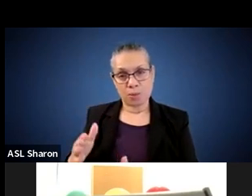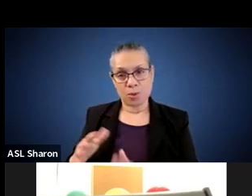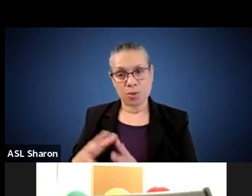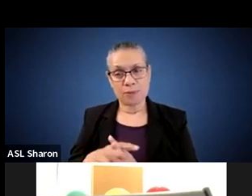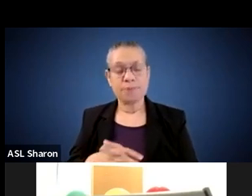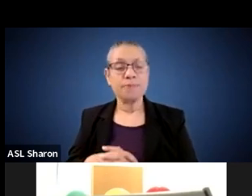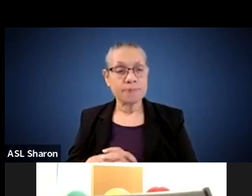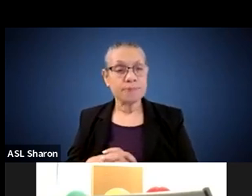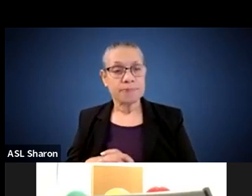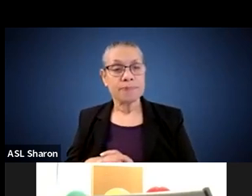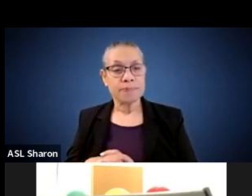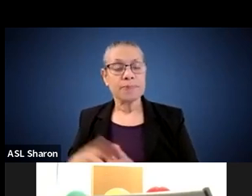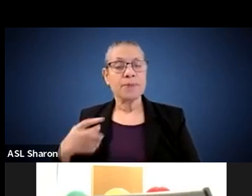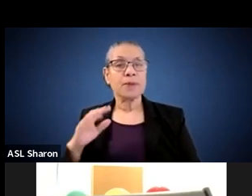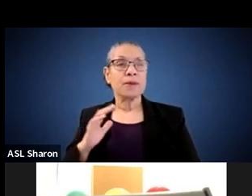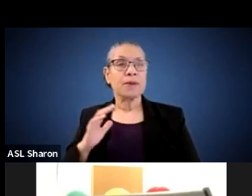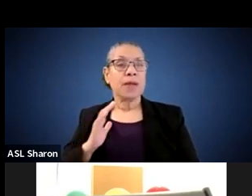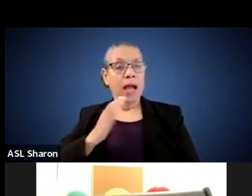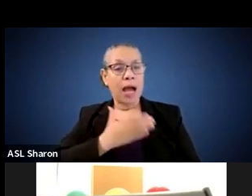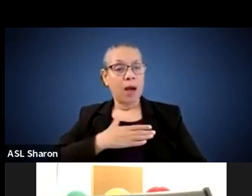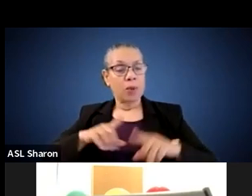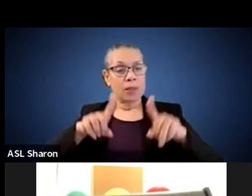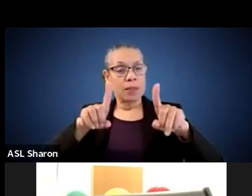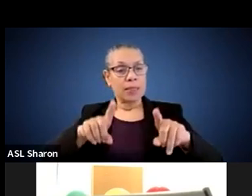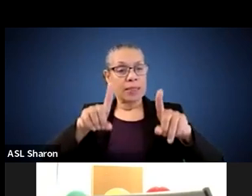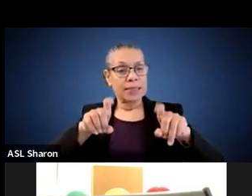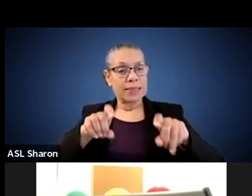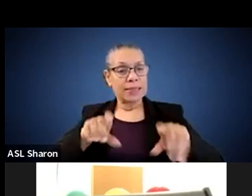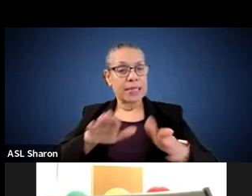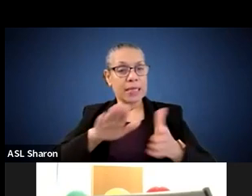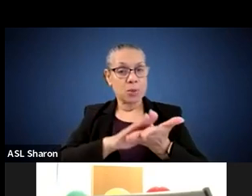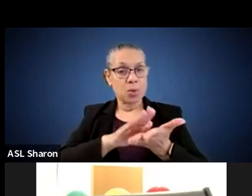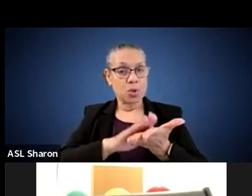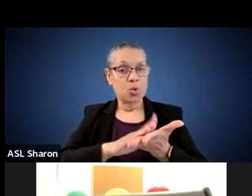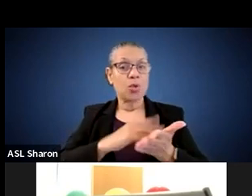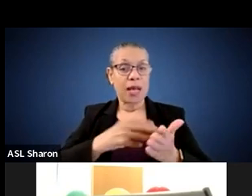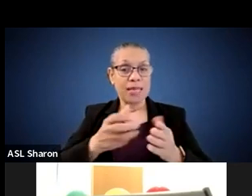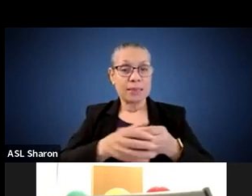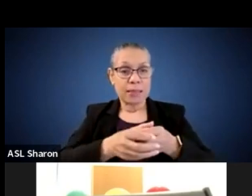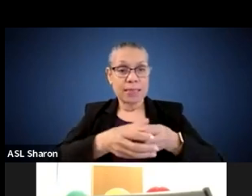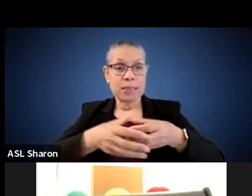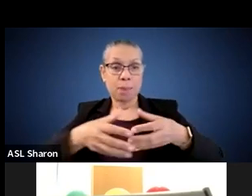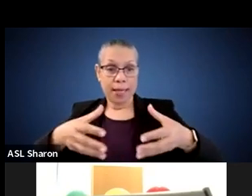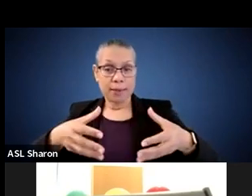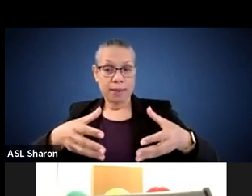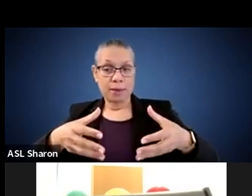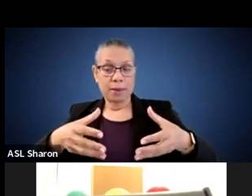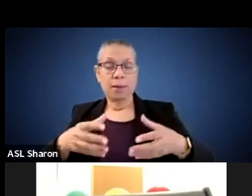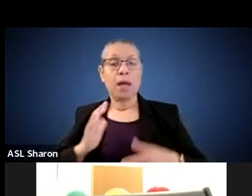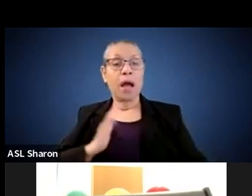yes we um expanding our exam School Initiative for this year and we're hoping to